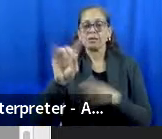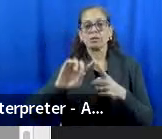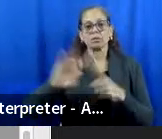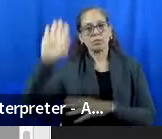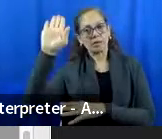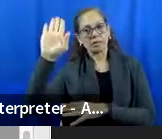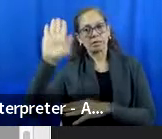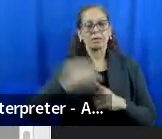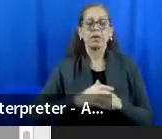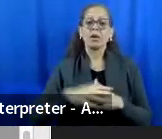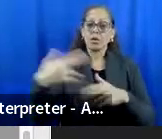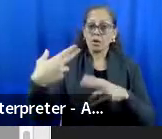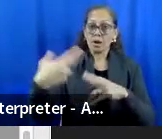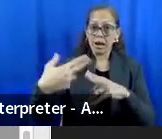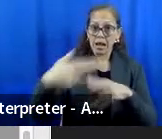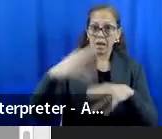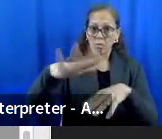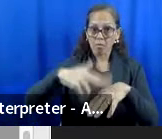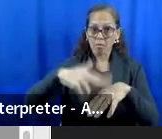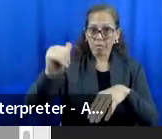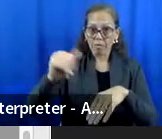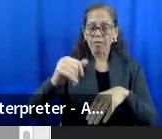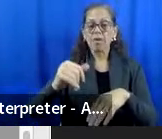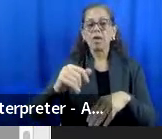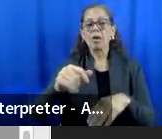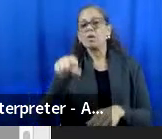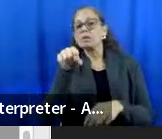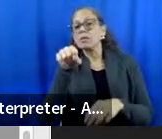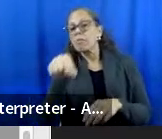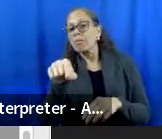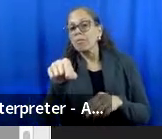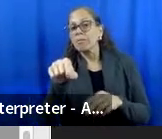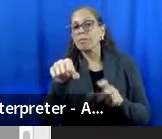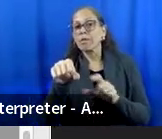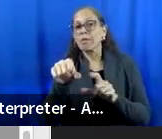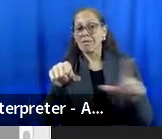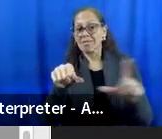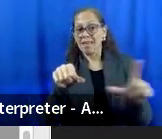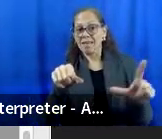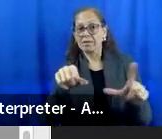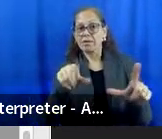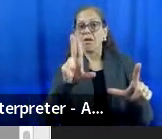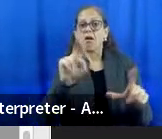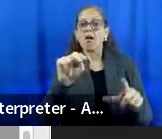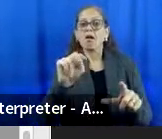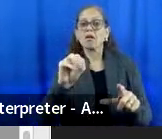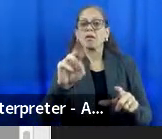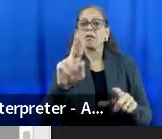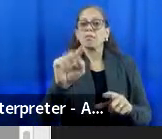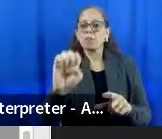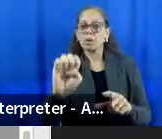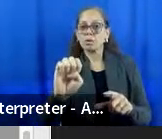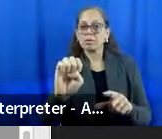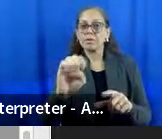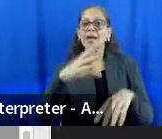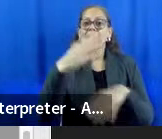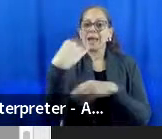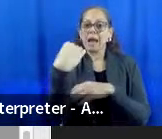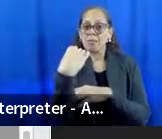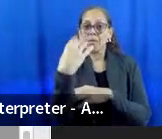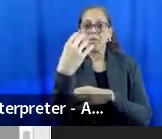your name is called, you'll be able to use the buttons at the bottom left corner of your Zoom screen to unmute yourself and turn on your camera if you'd